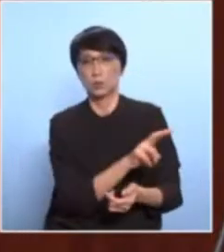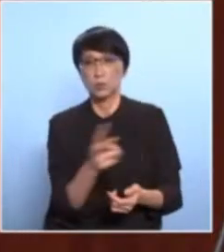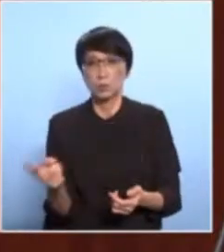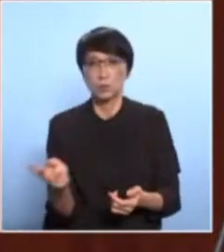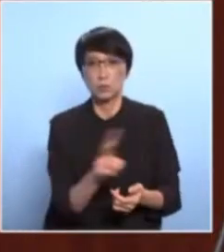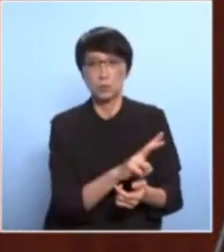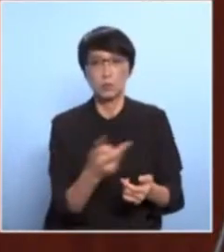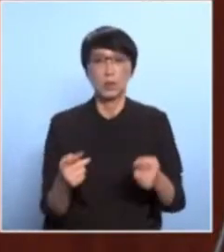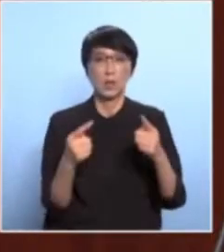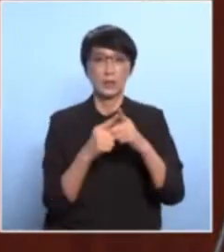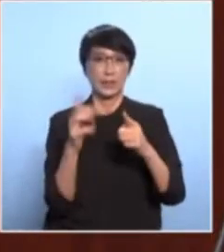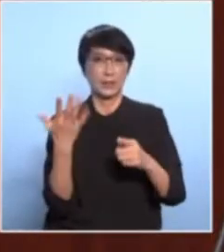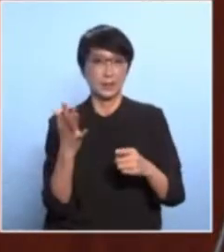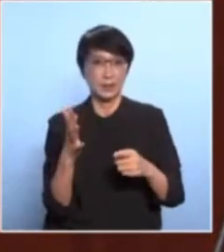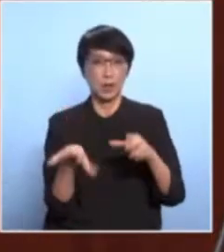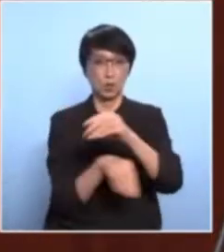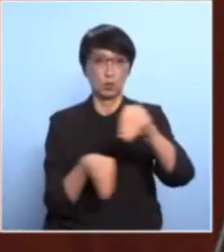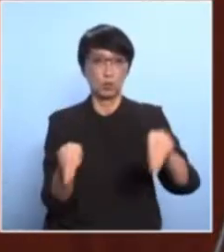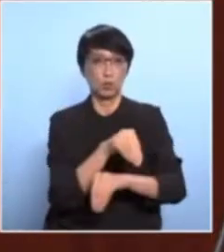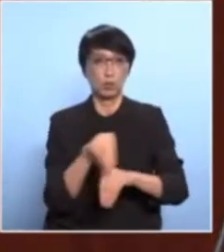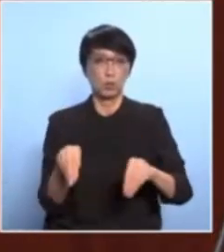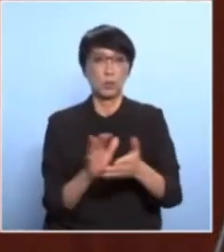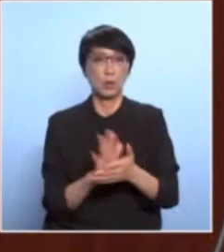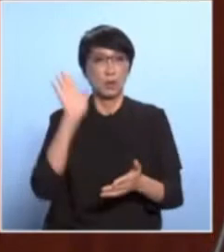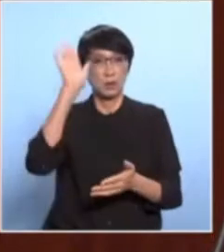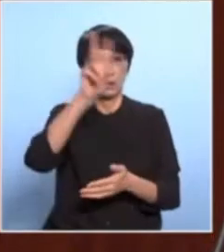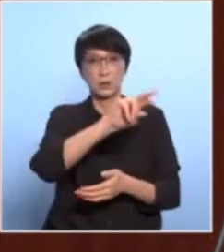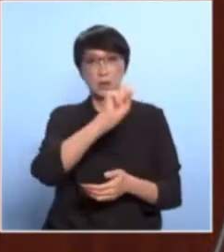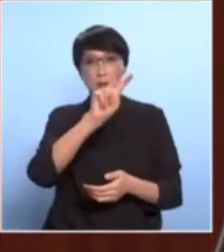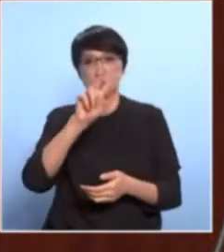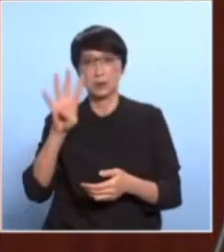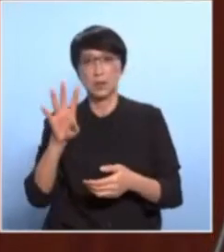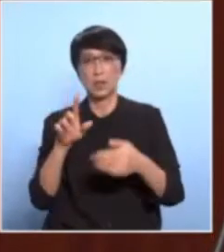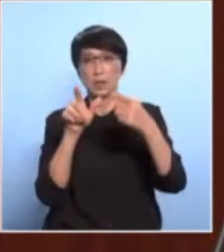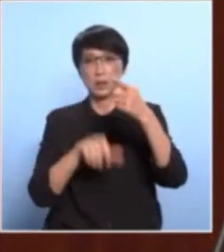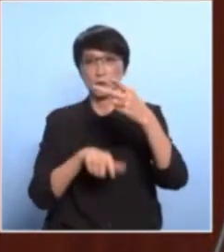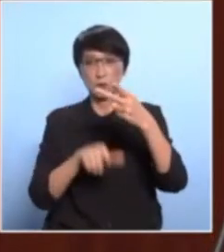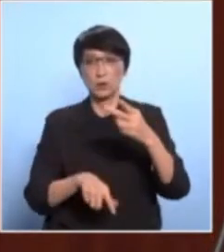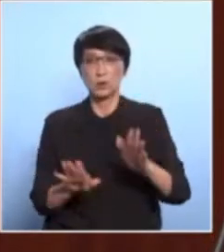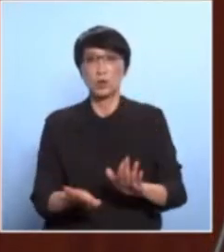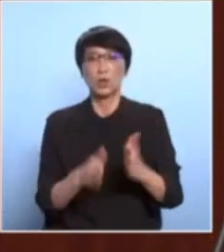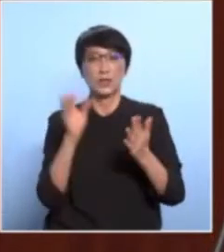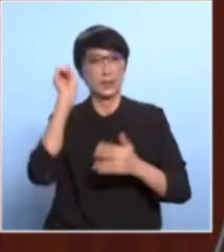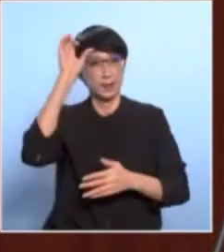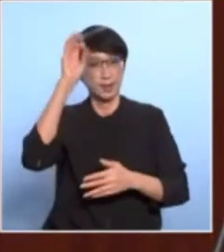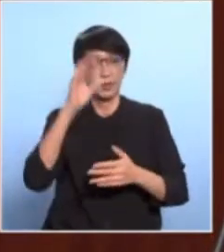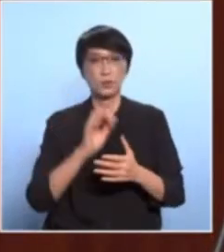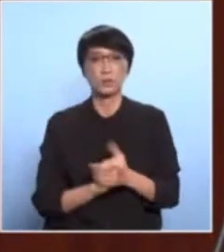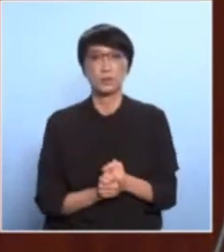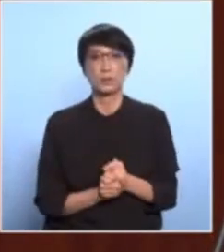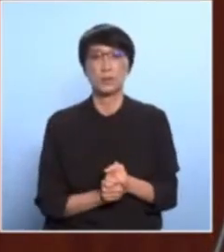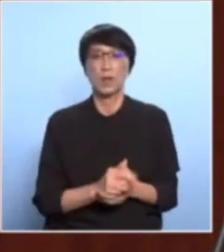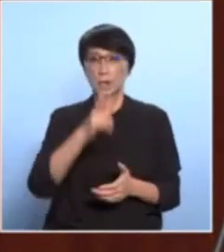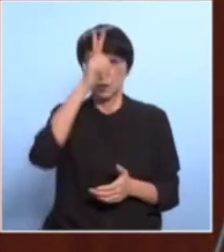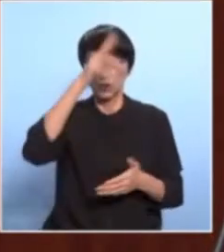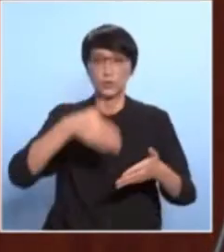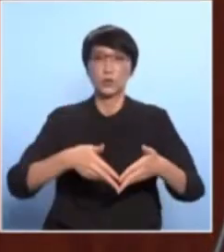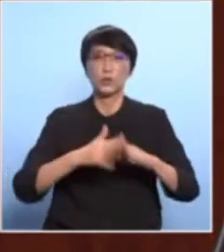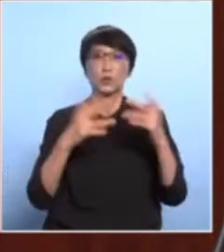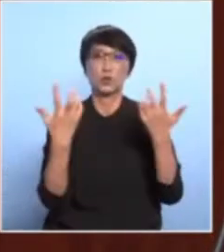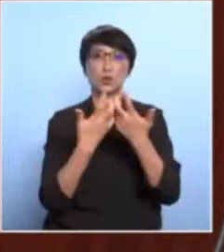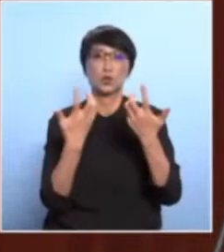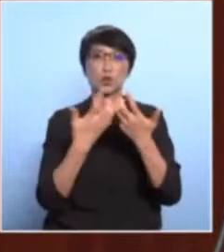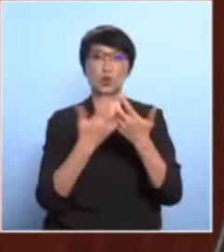infrastructure, cross-boundary data flow, digital transformation of enterprises, and human resources support. The committee will